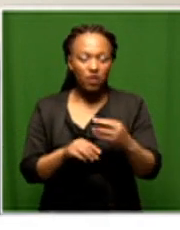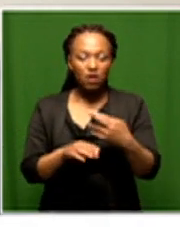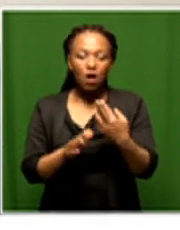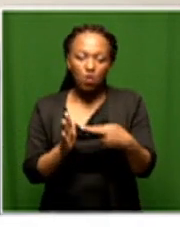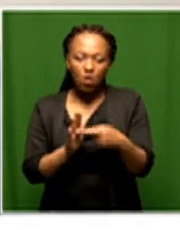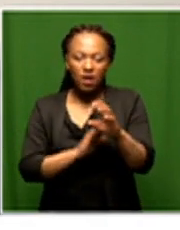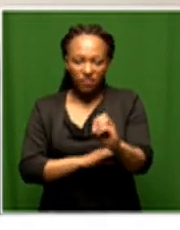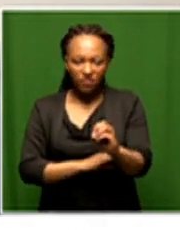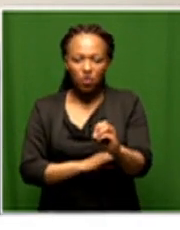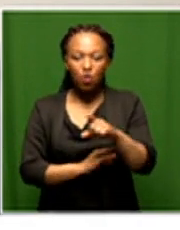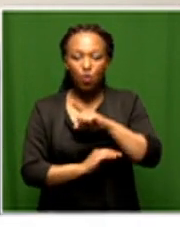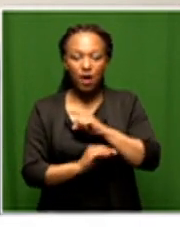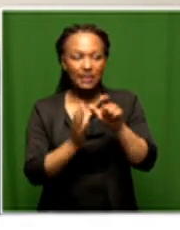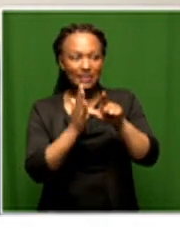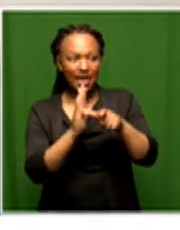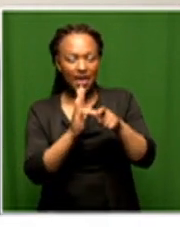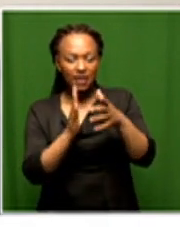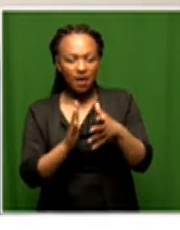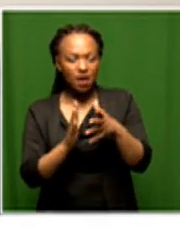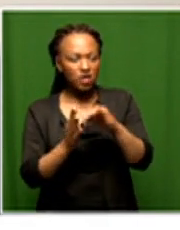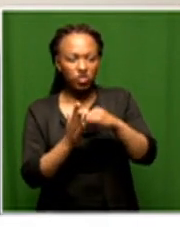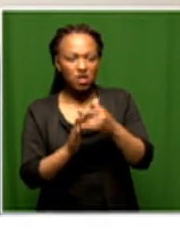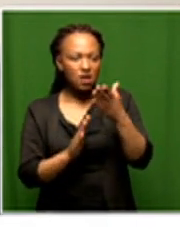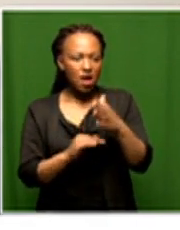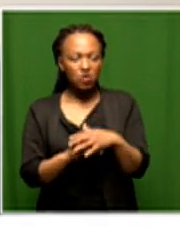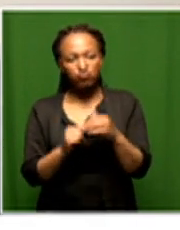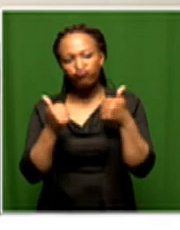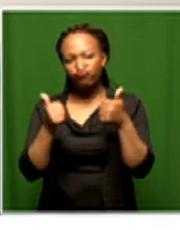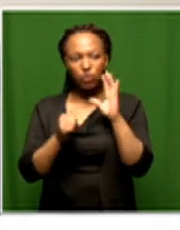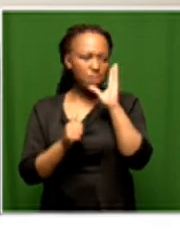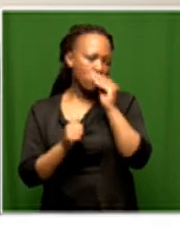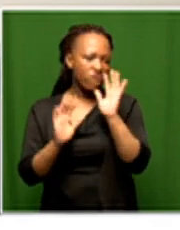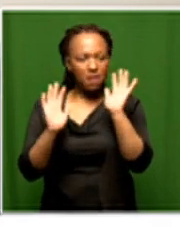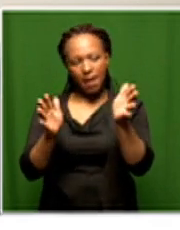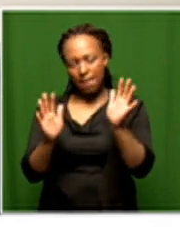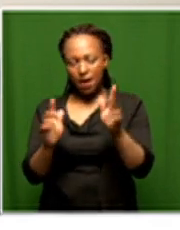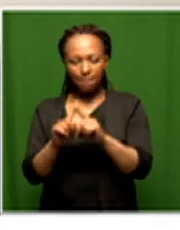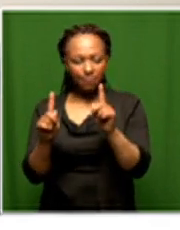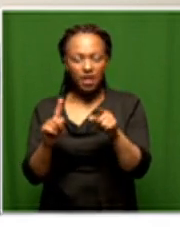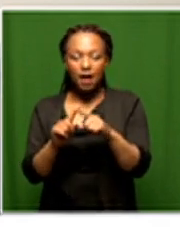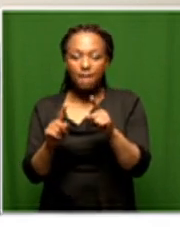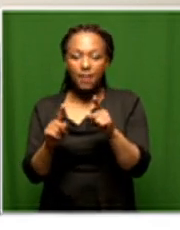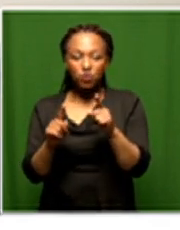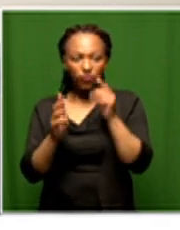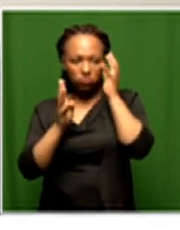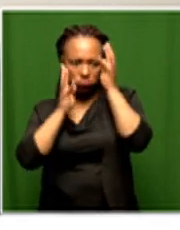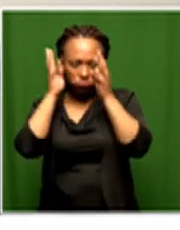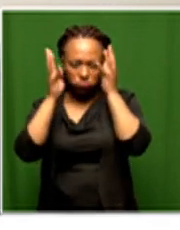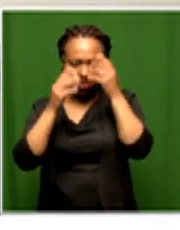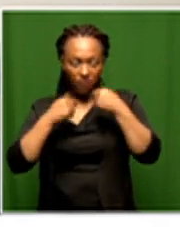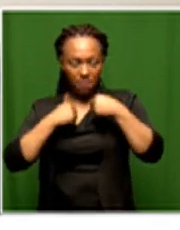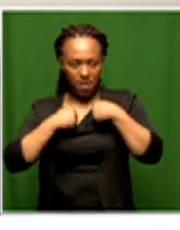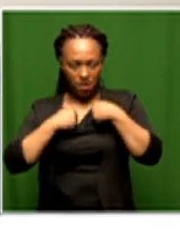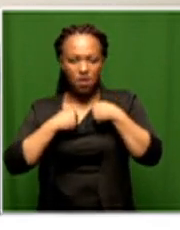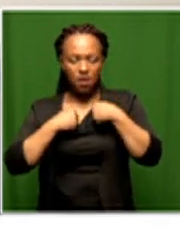So it's, design is not there merely just to look good. But I think coming out of just the emerging creative, I understood